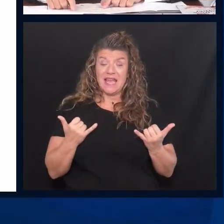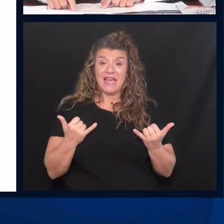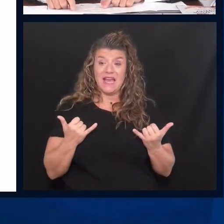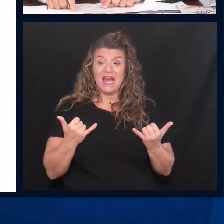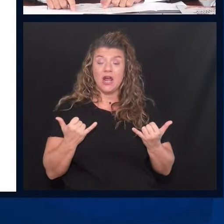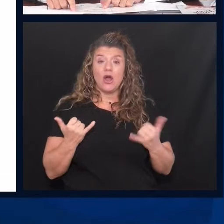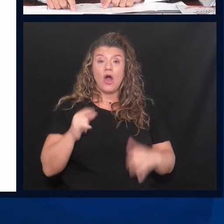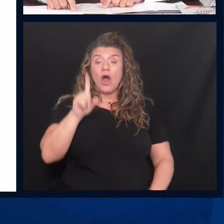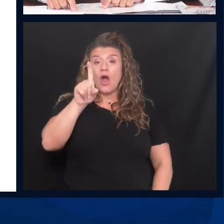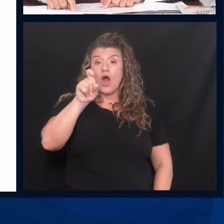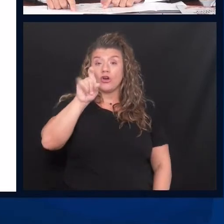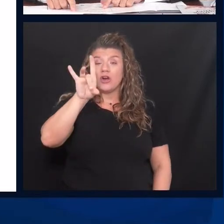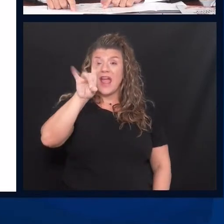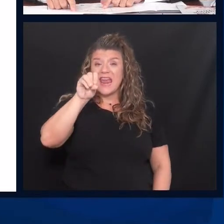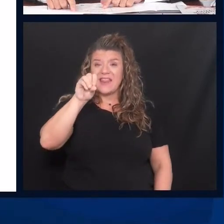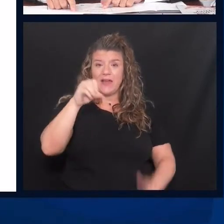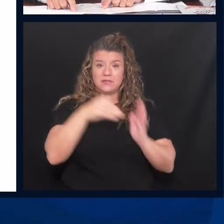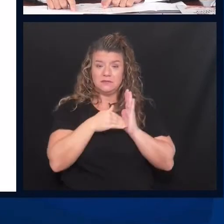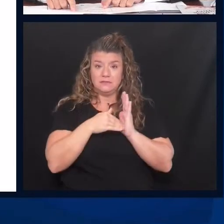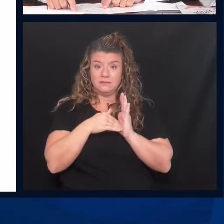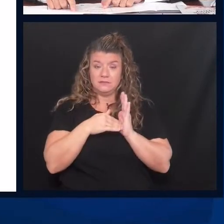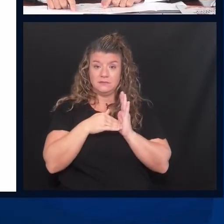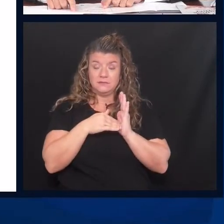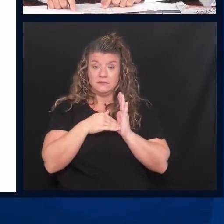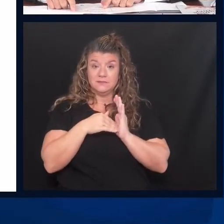got 180,000